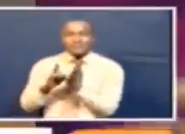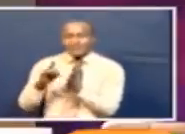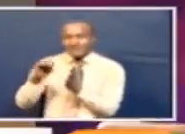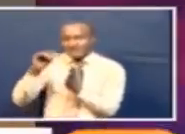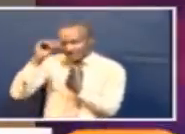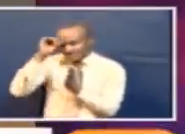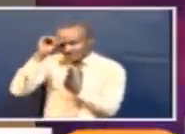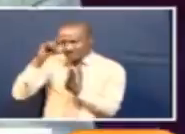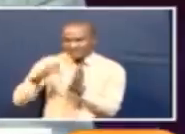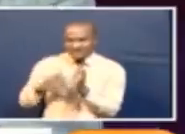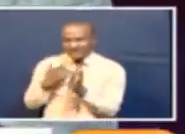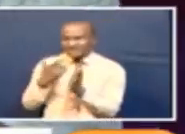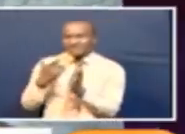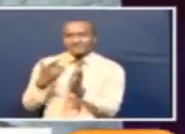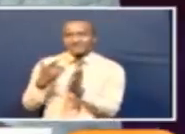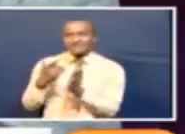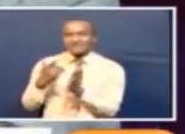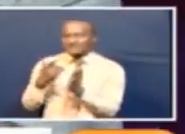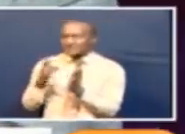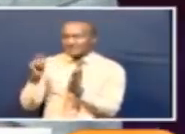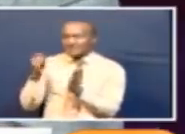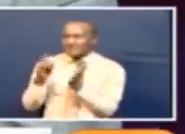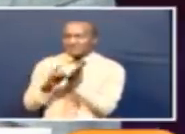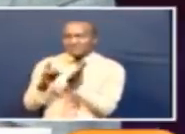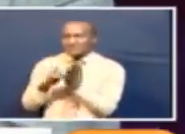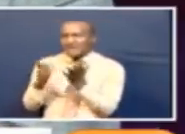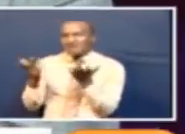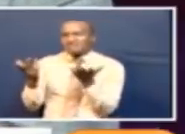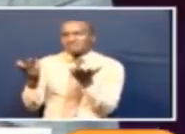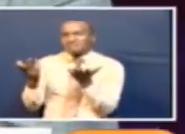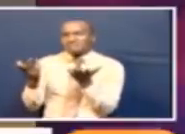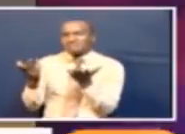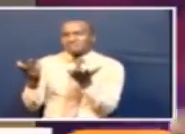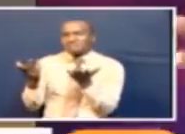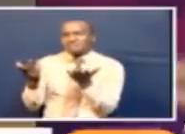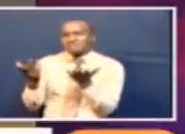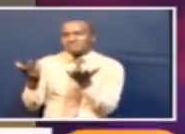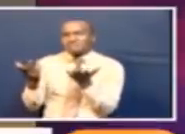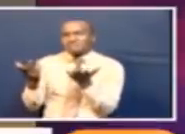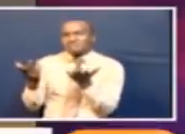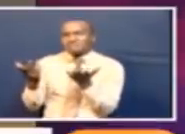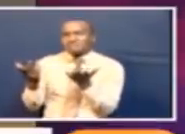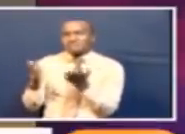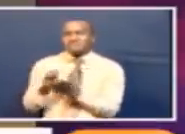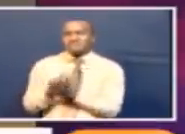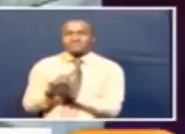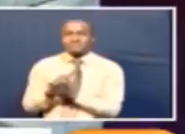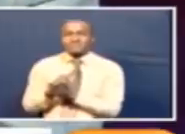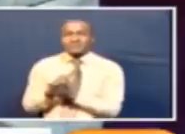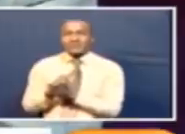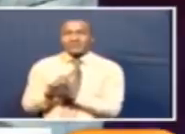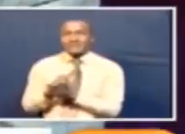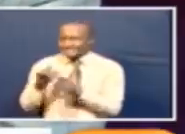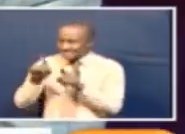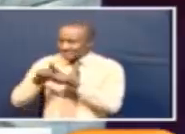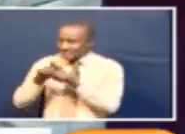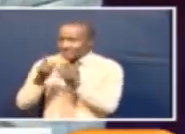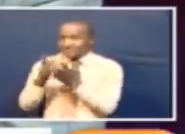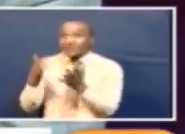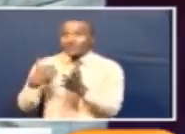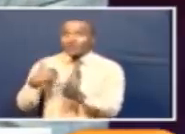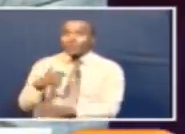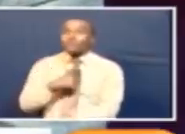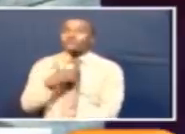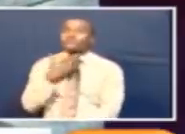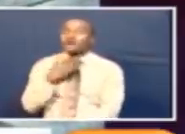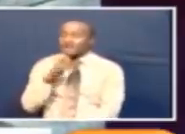Kenyan doctors as if they are bulletproof. Like you know. So these are the same things that we are talking about. In fact, we want this